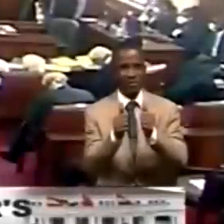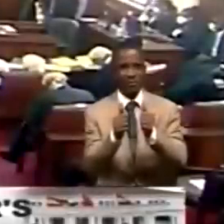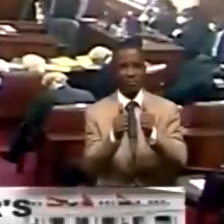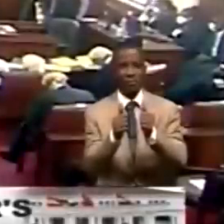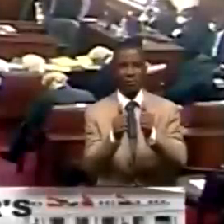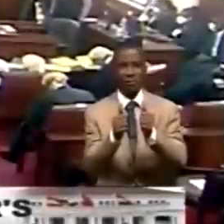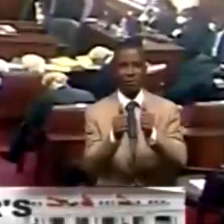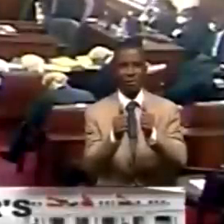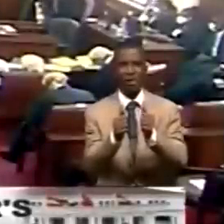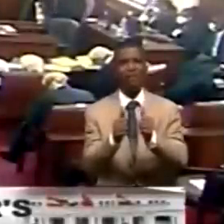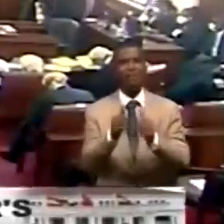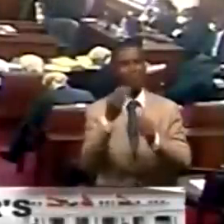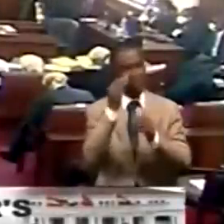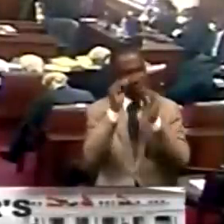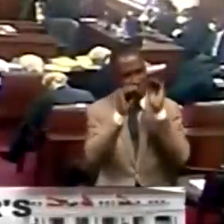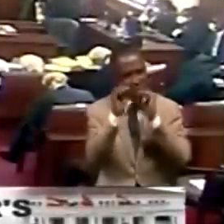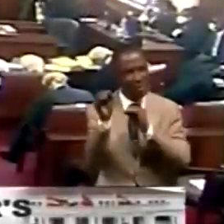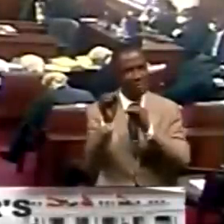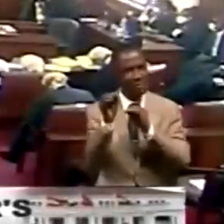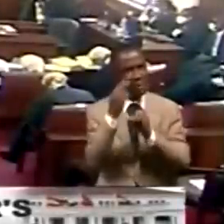My lord, I also observed